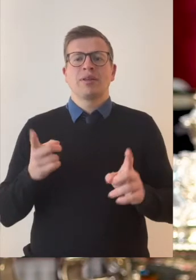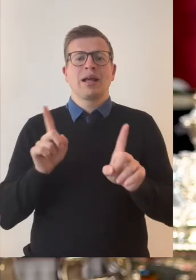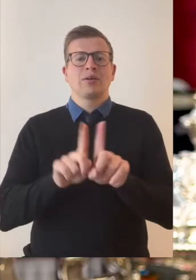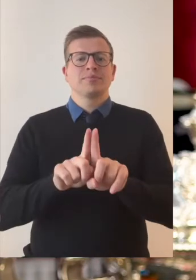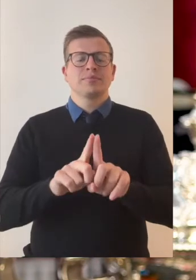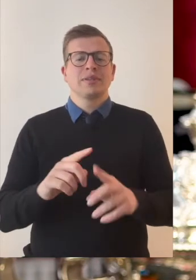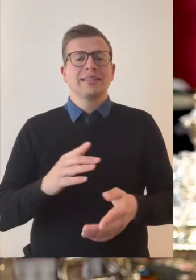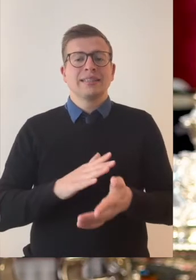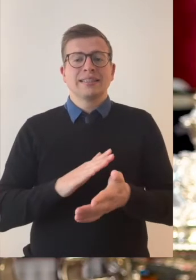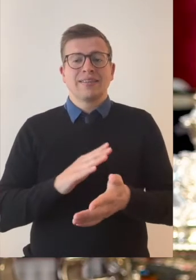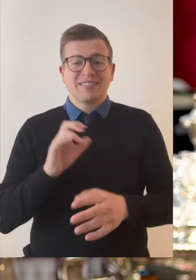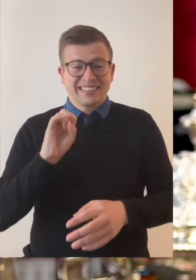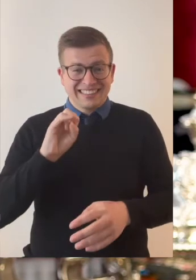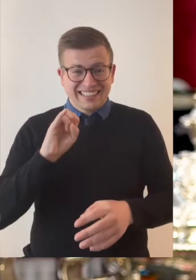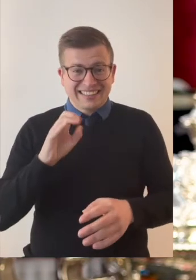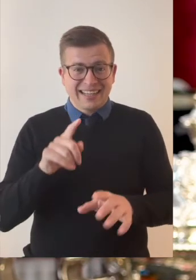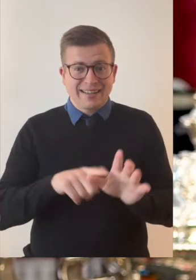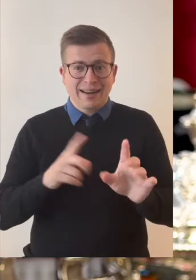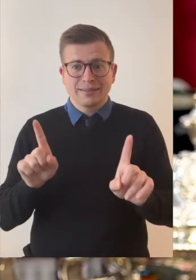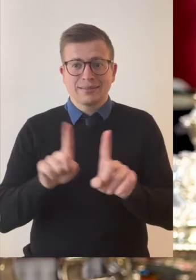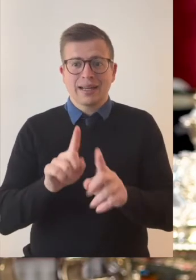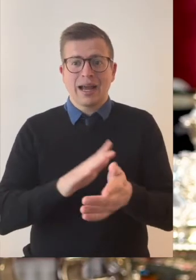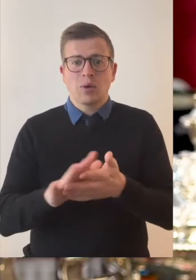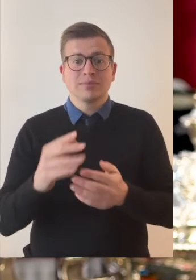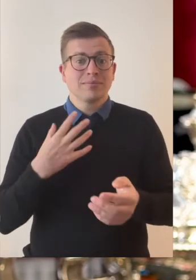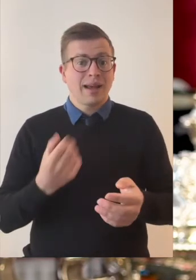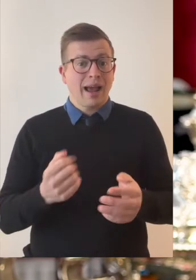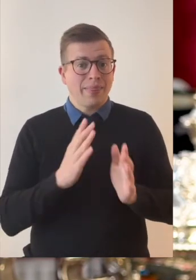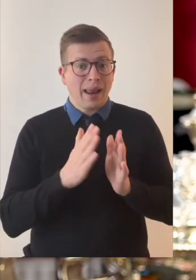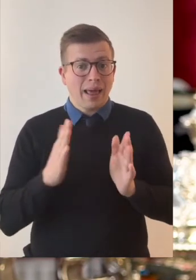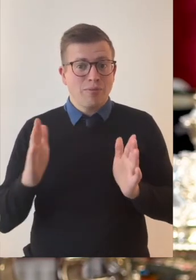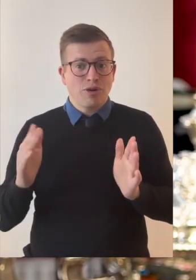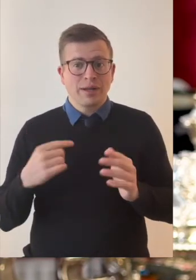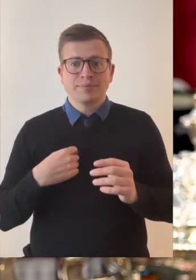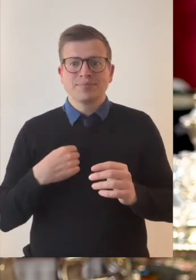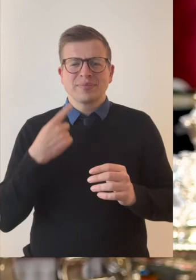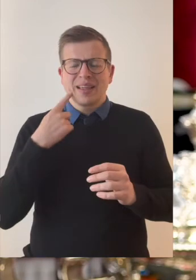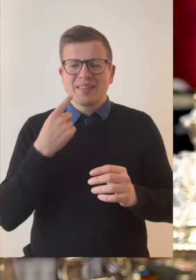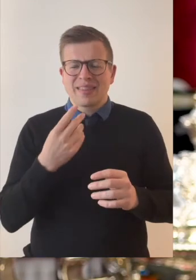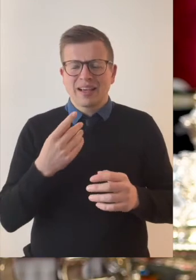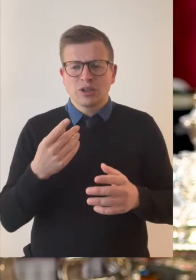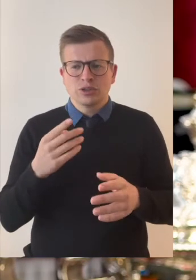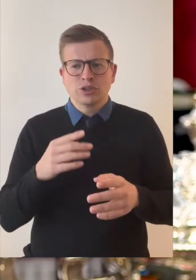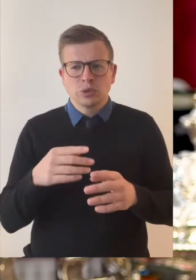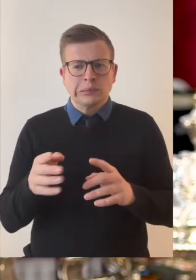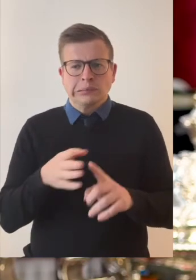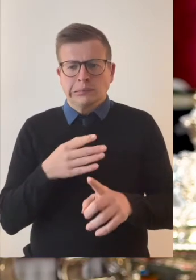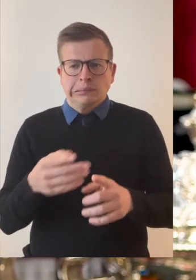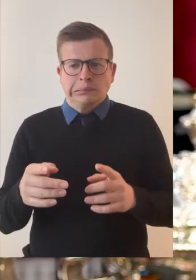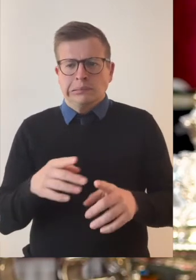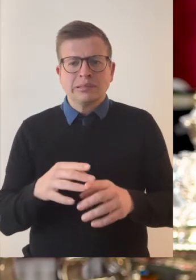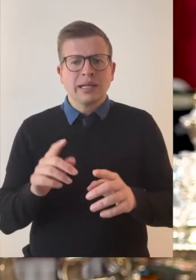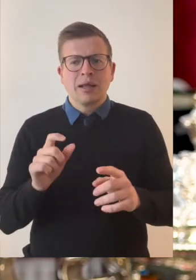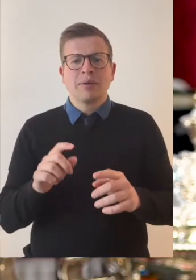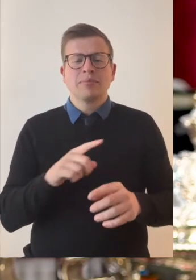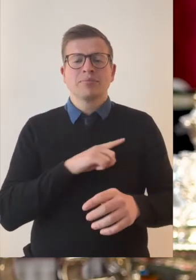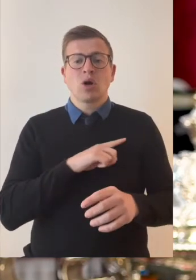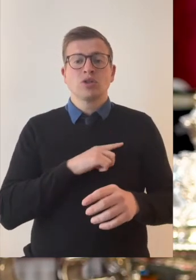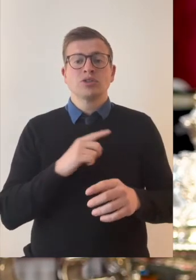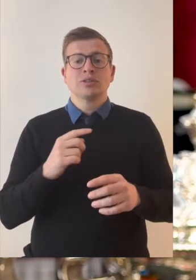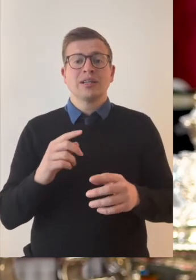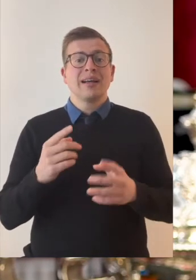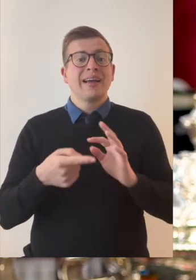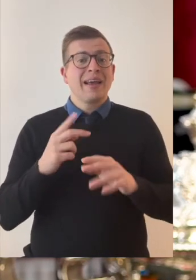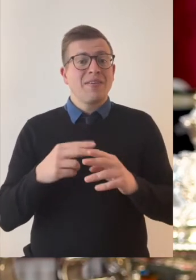it was a really tremendous experience being with Howard for 16 years. And I had the library. And I think I used to try his patience a little bit at